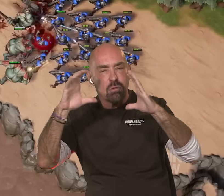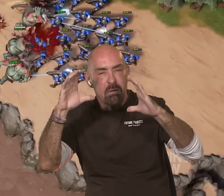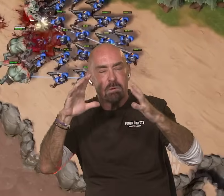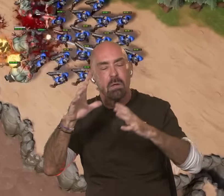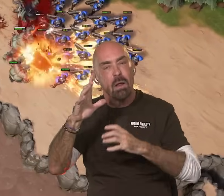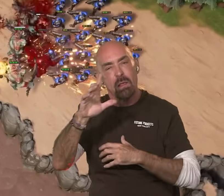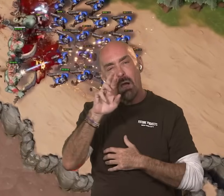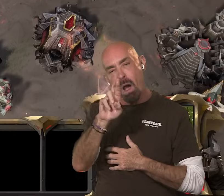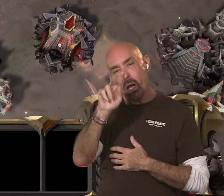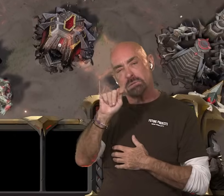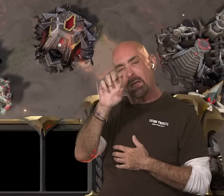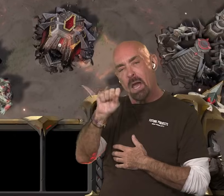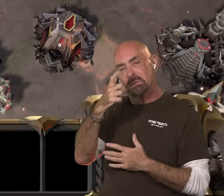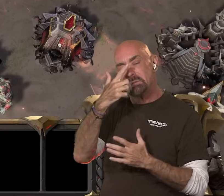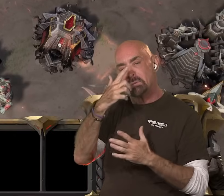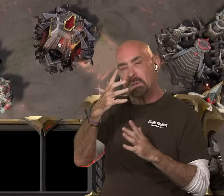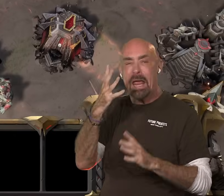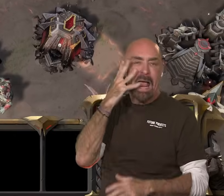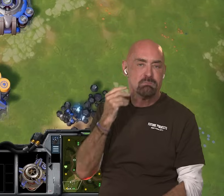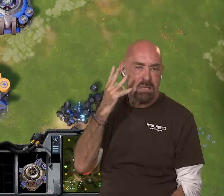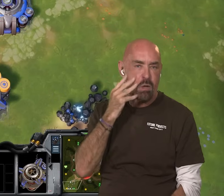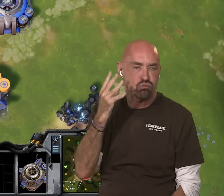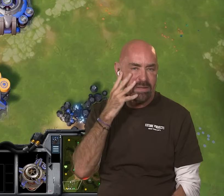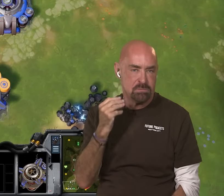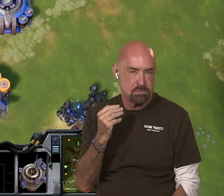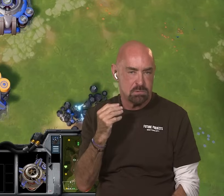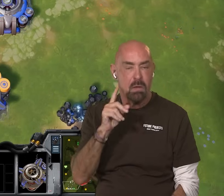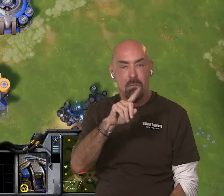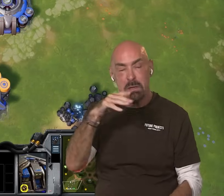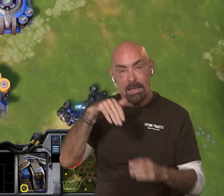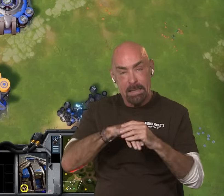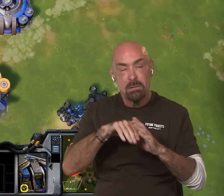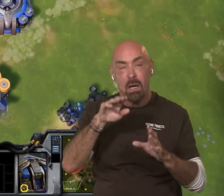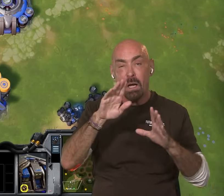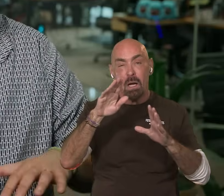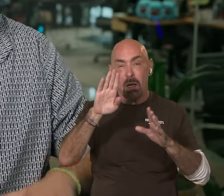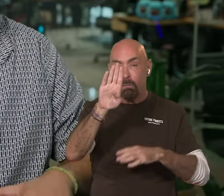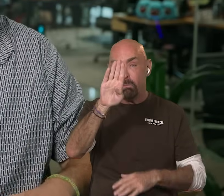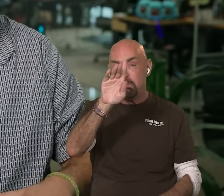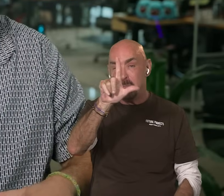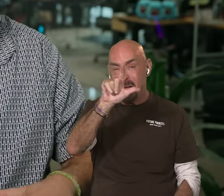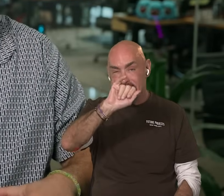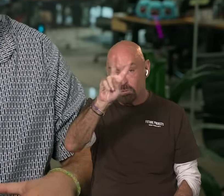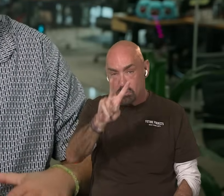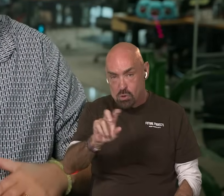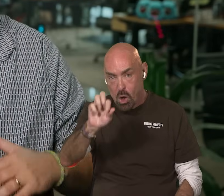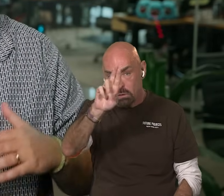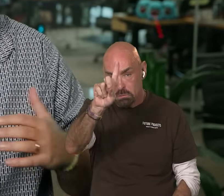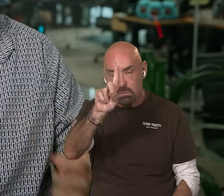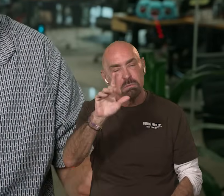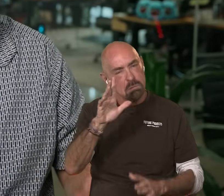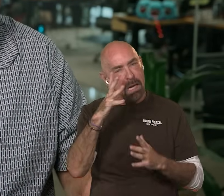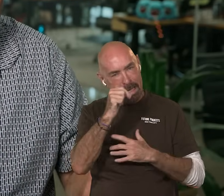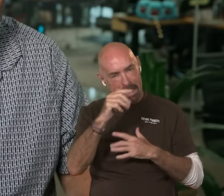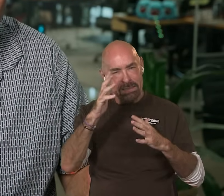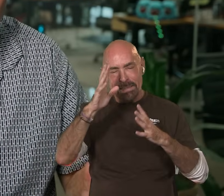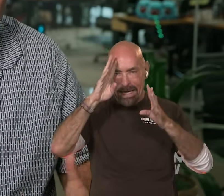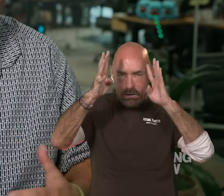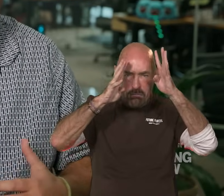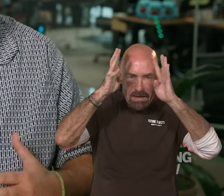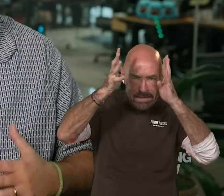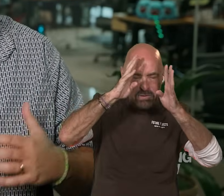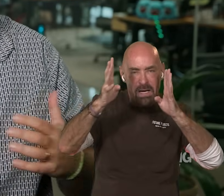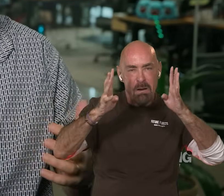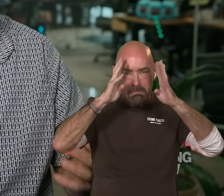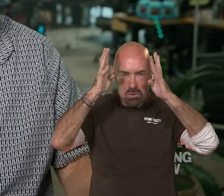at that core RTS experience. But we really believe that even within a Blizzard-style RTS, there's a lot of room to innovate, and